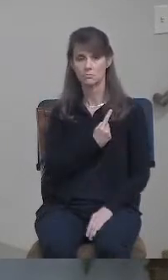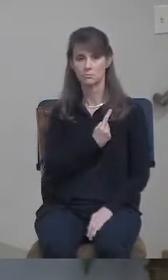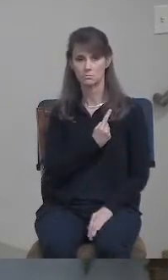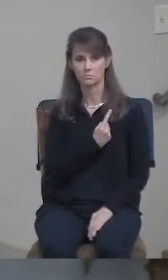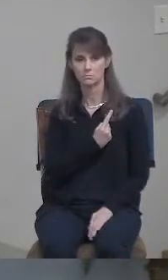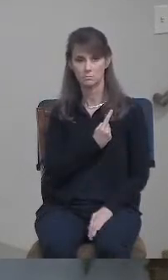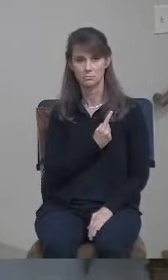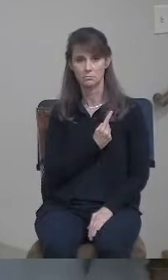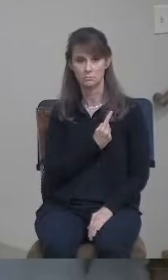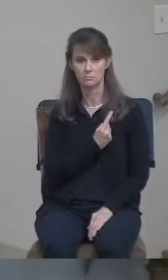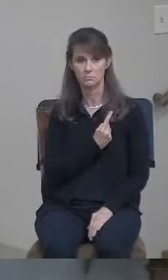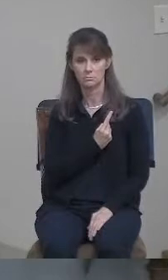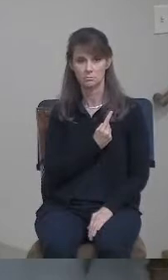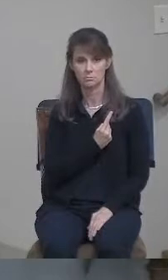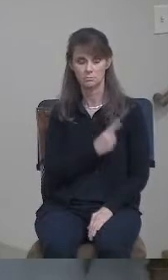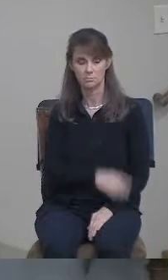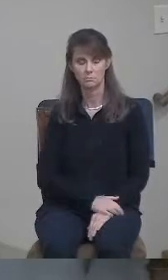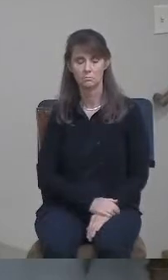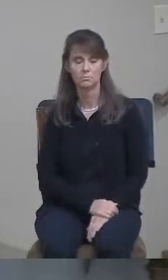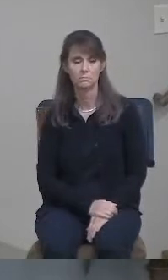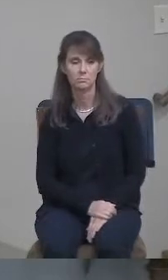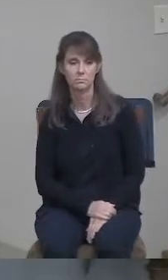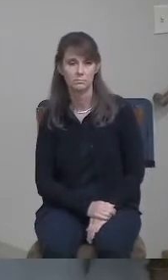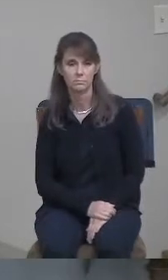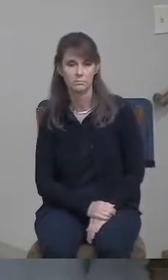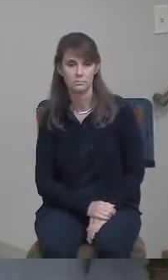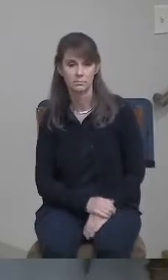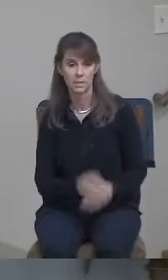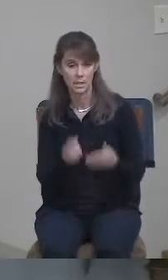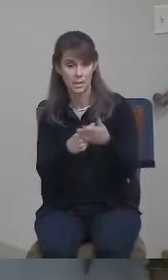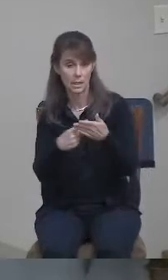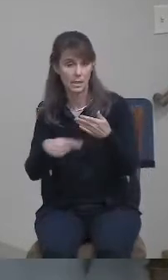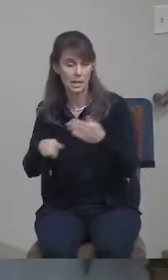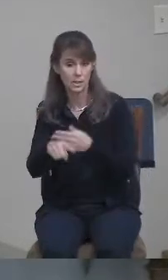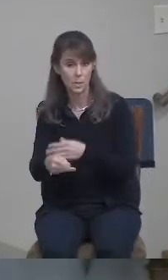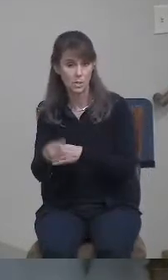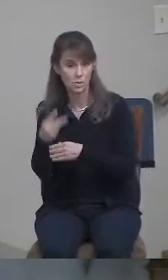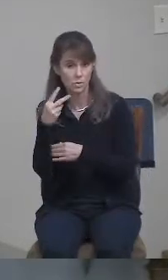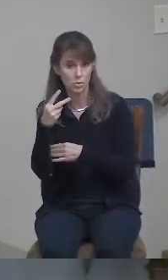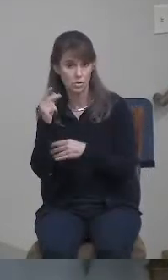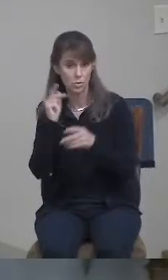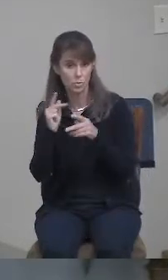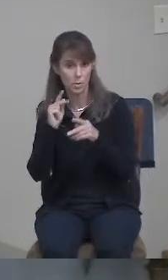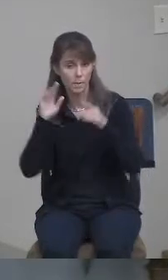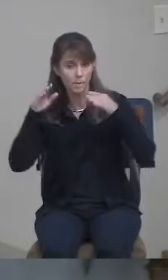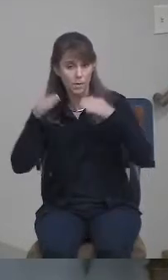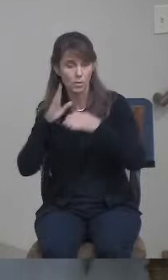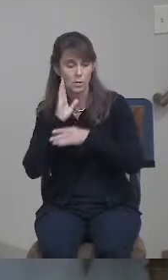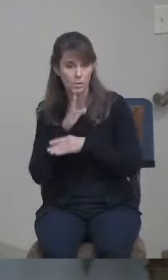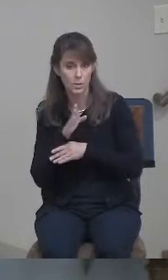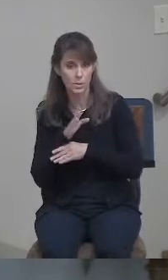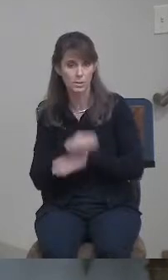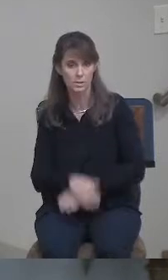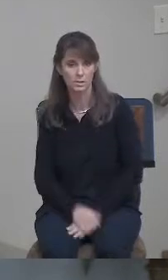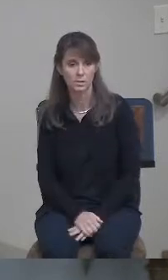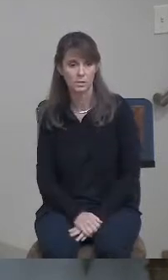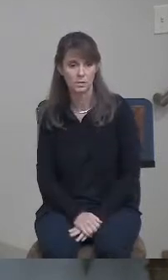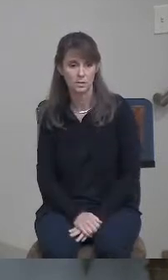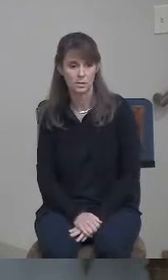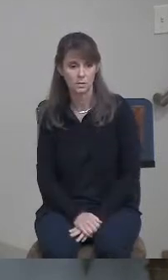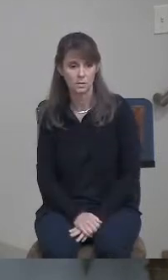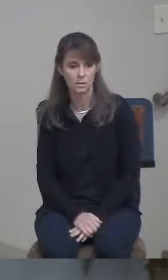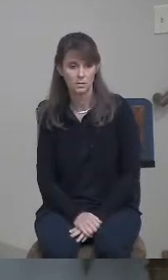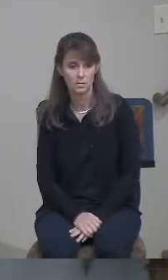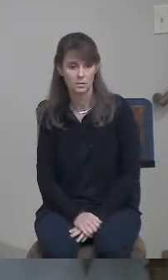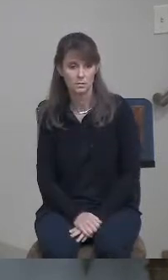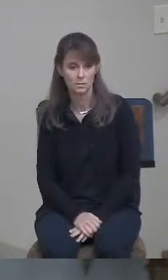The next two people we will look at, not tonight, but our next meeting. Of course, next week will be our Bible study